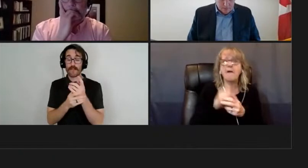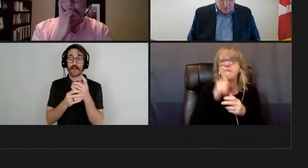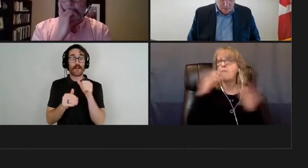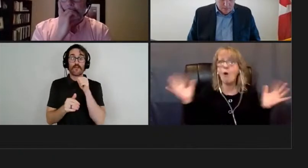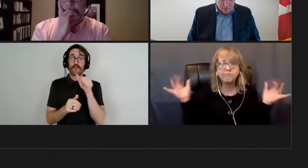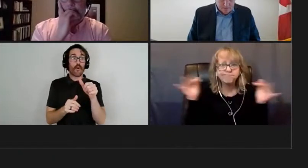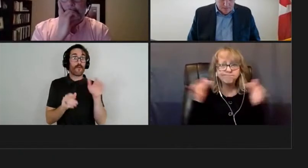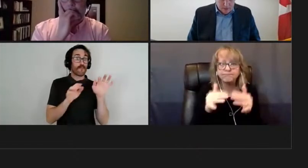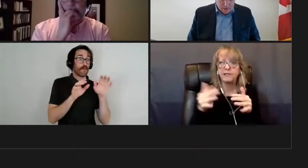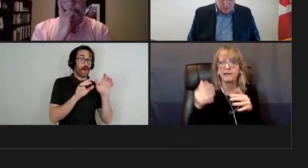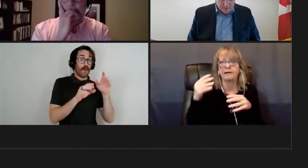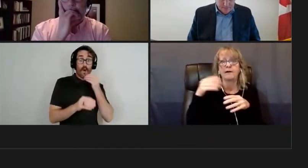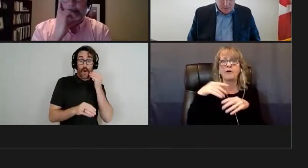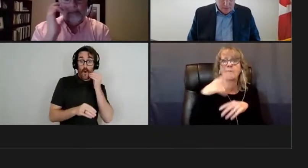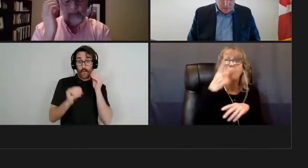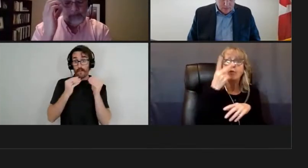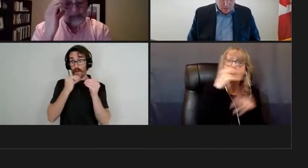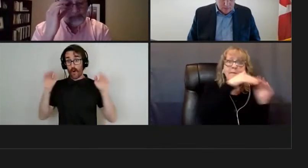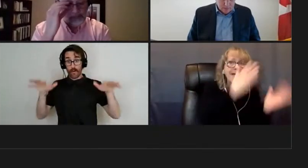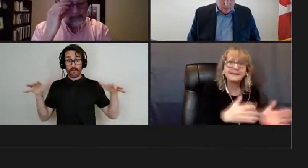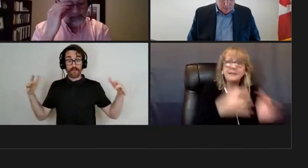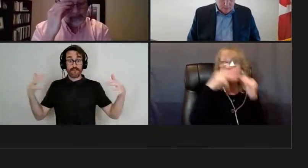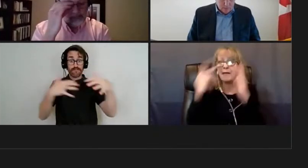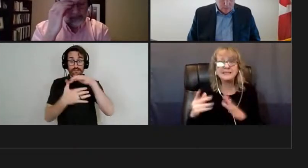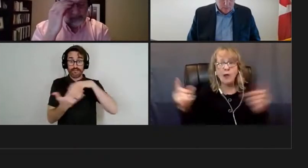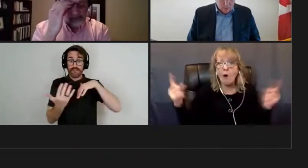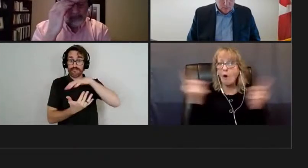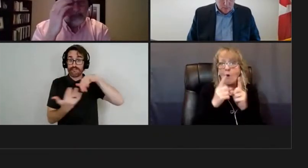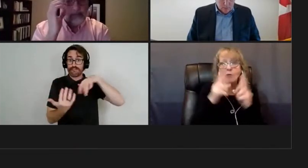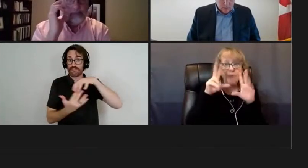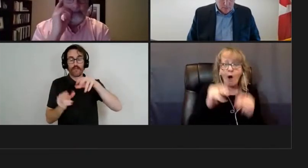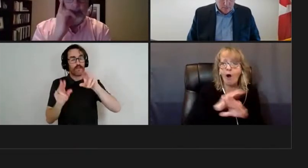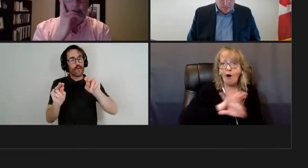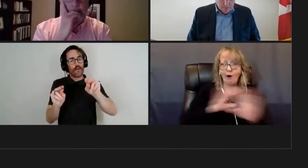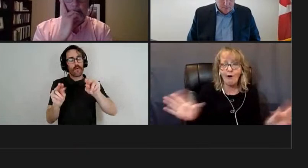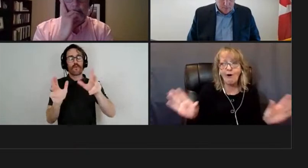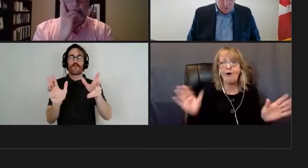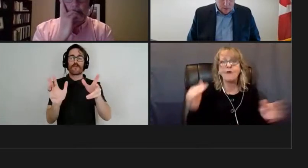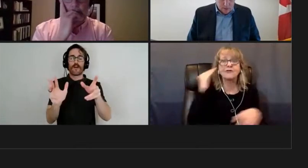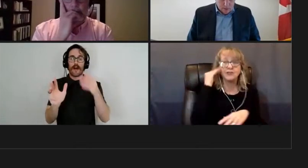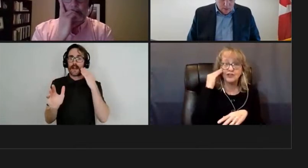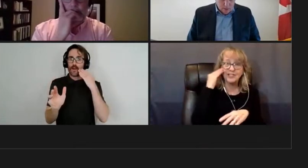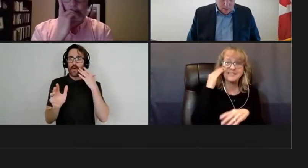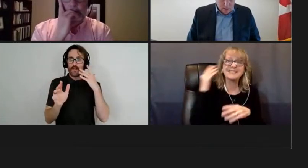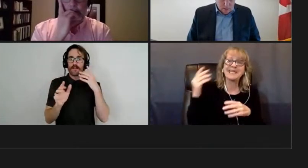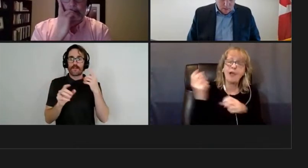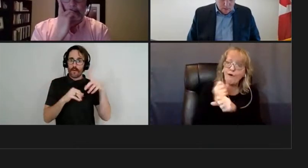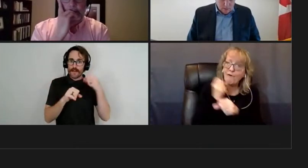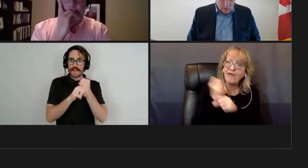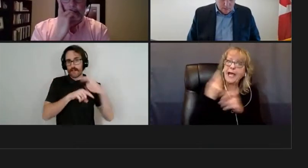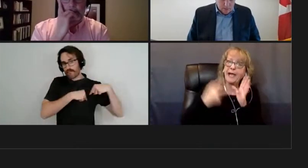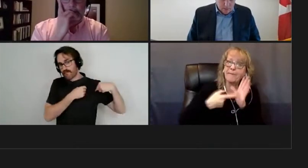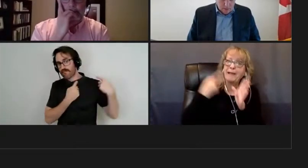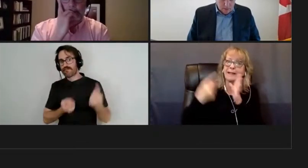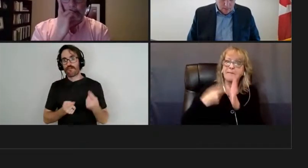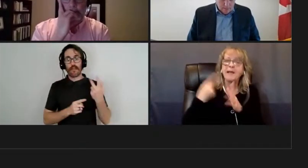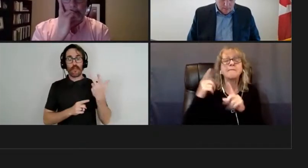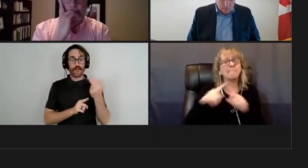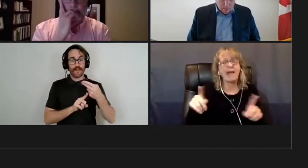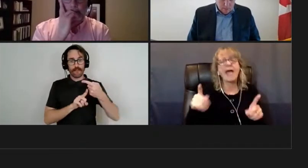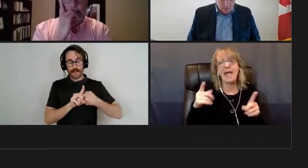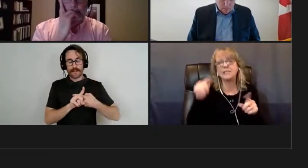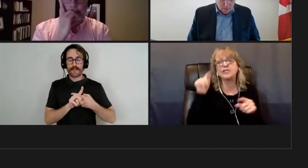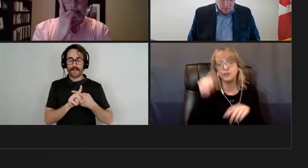know we've been doing it for 13 months now, but those are the things that are going to get us through until we can get enough vaccines in people's